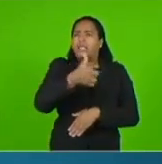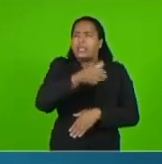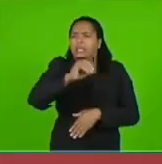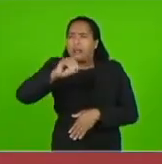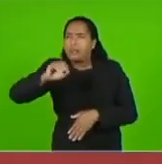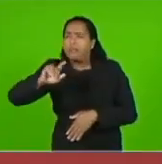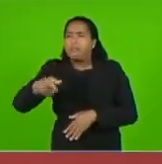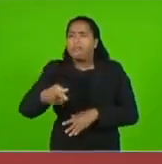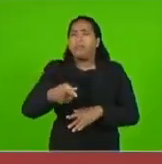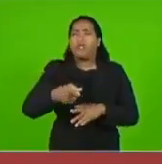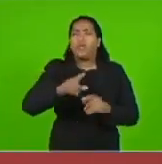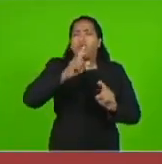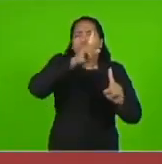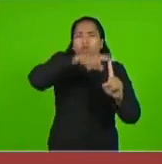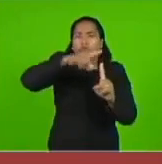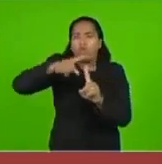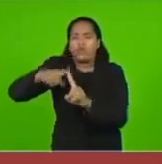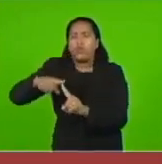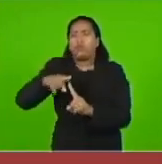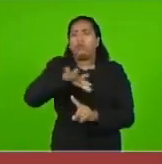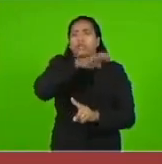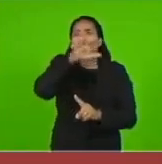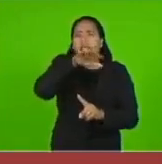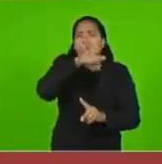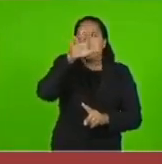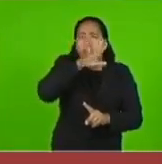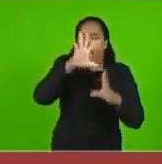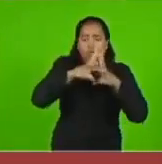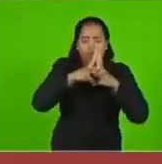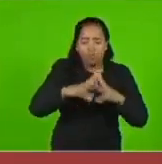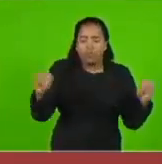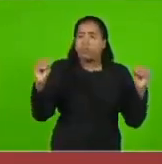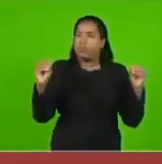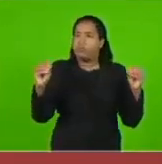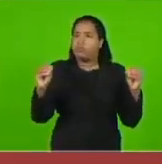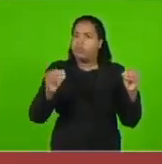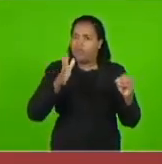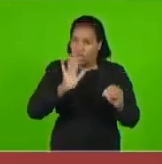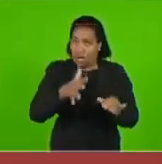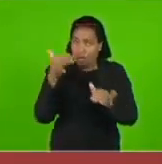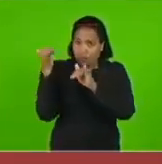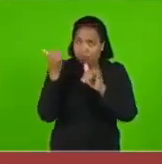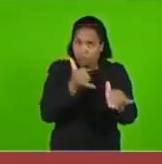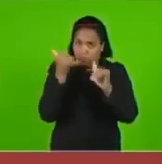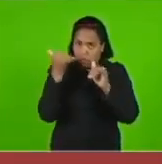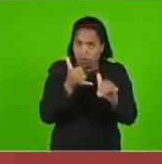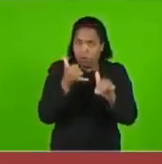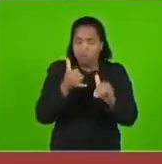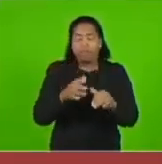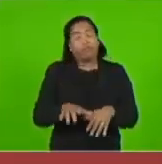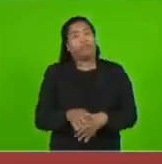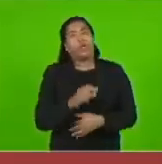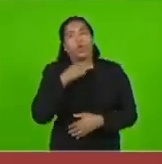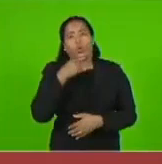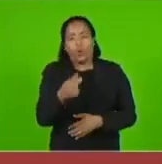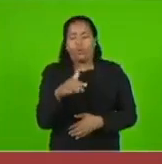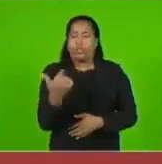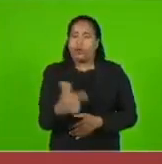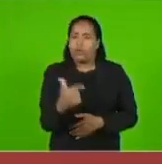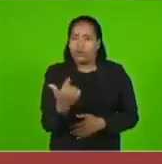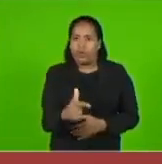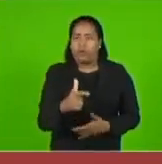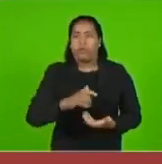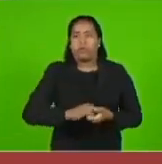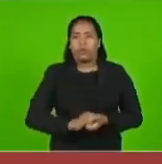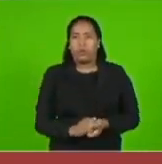gone extinct. As the second trumpet sounded, yes, there is no doubt. So saying the